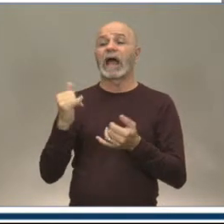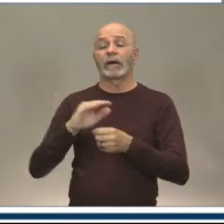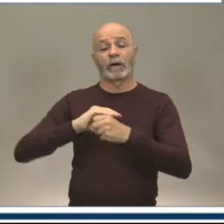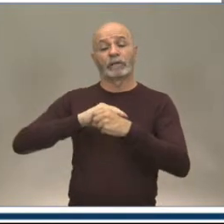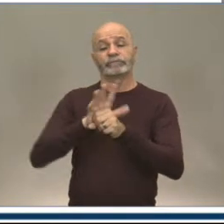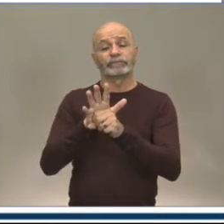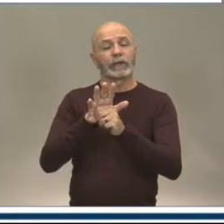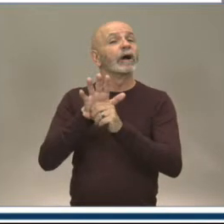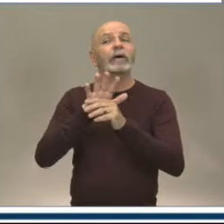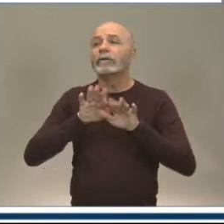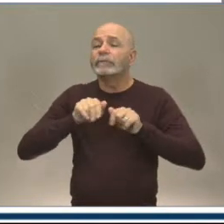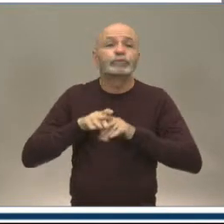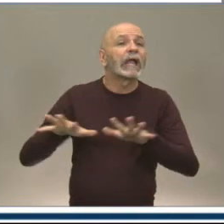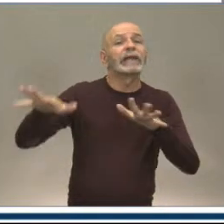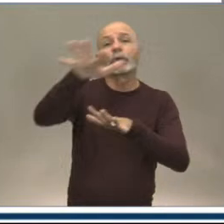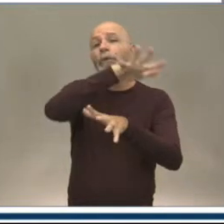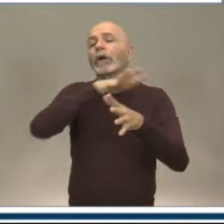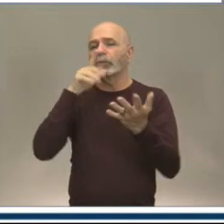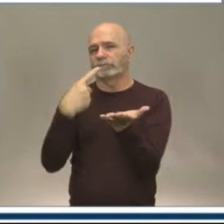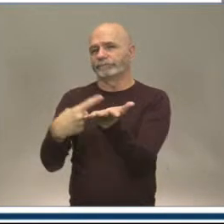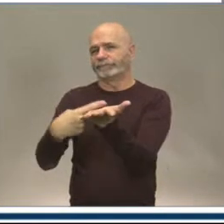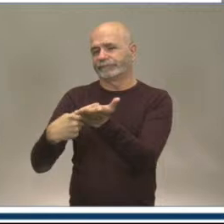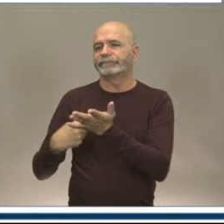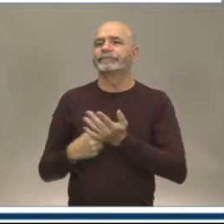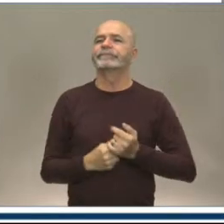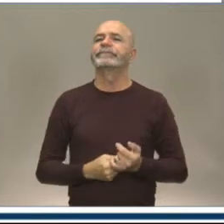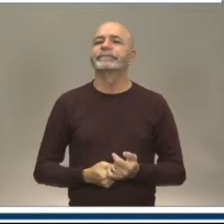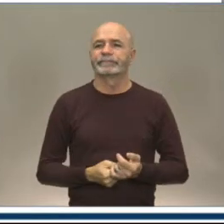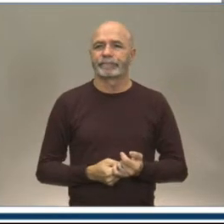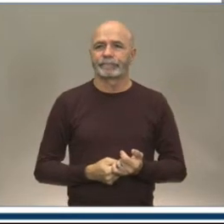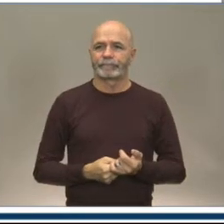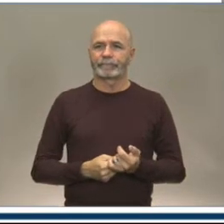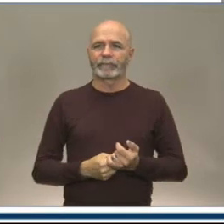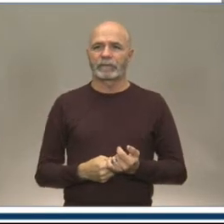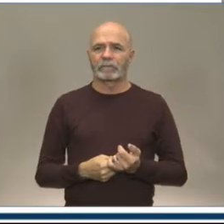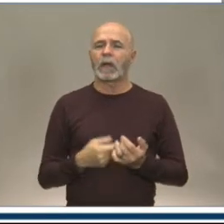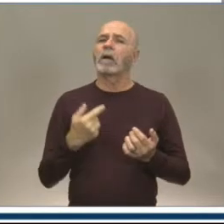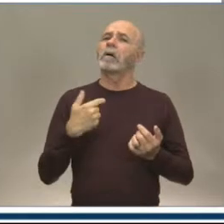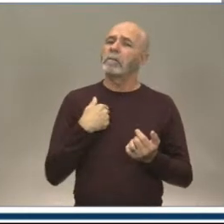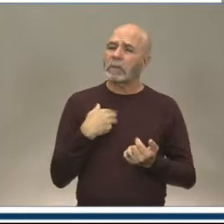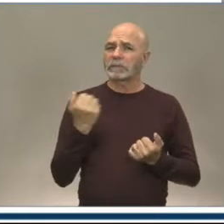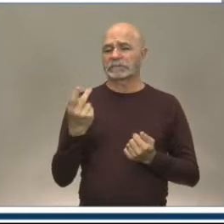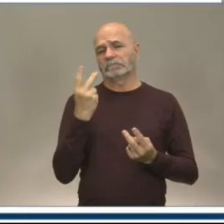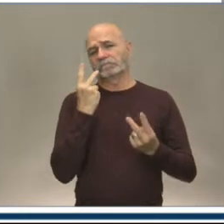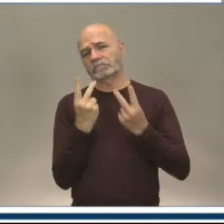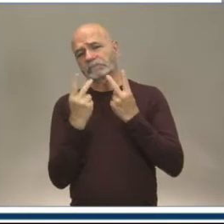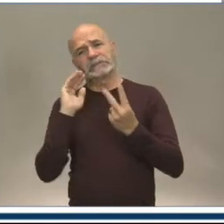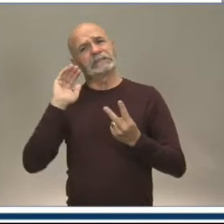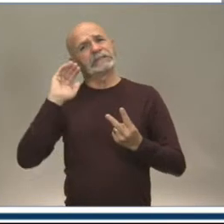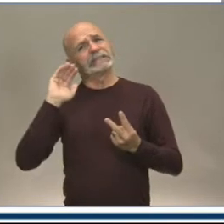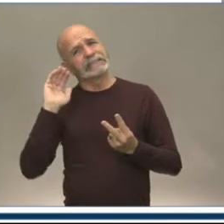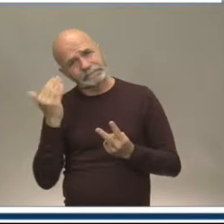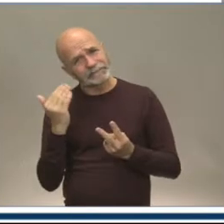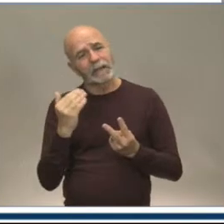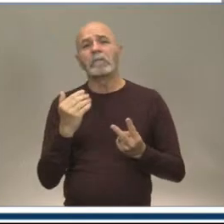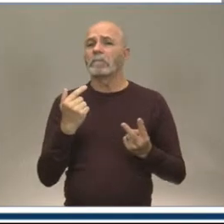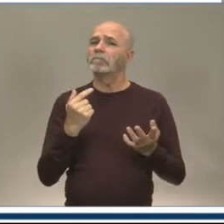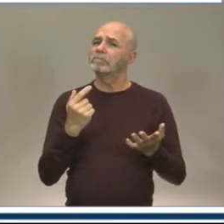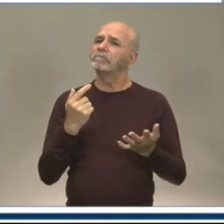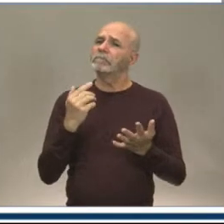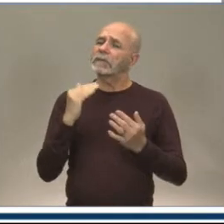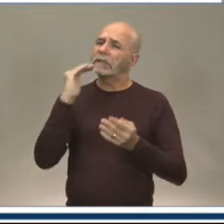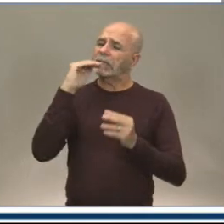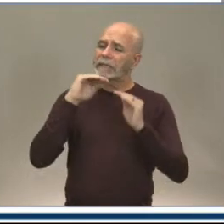But for me, I'm pleased to say now that things appear to be stabilizing for